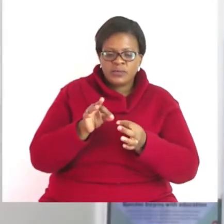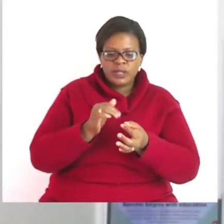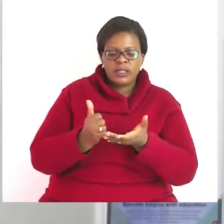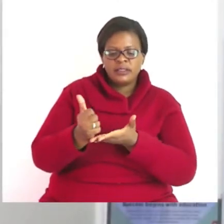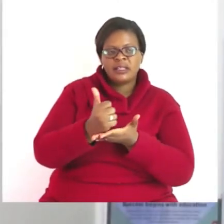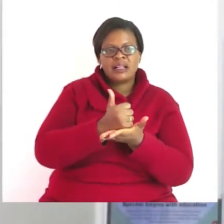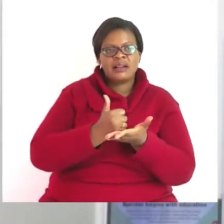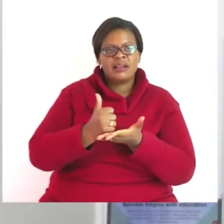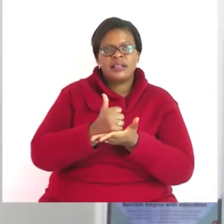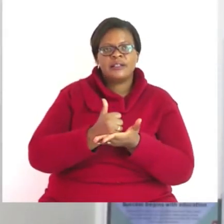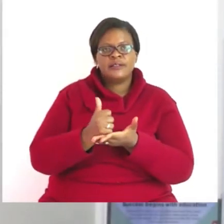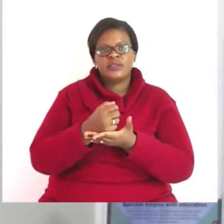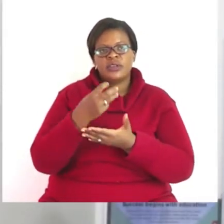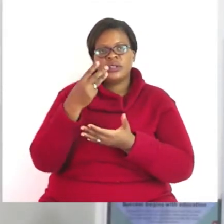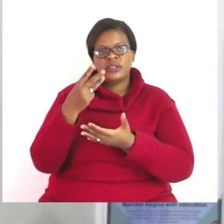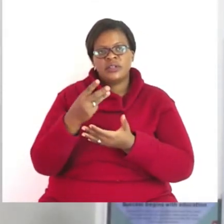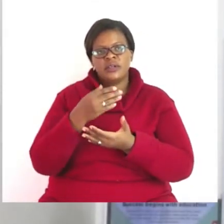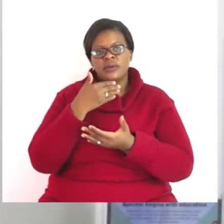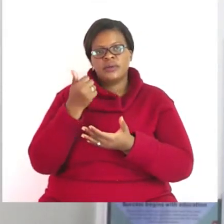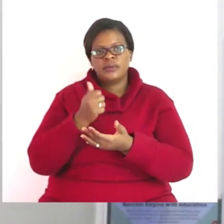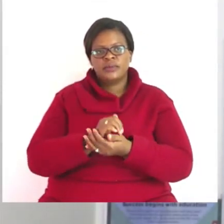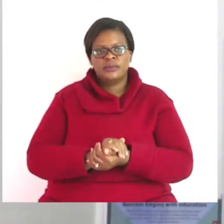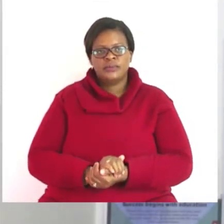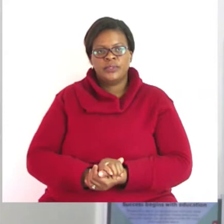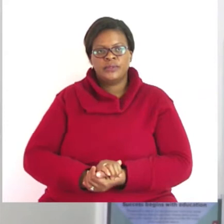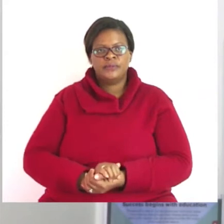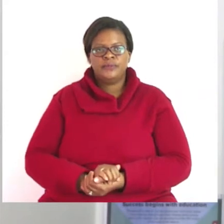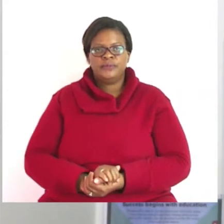the 3 concepts much better.